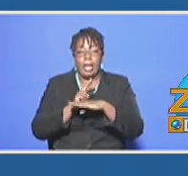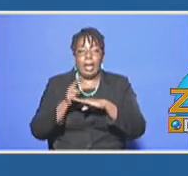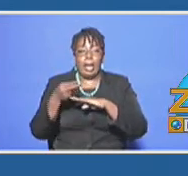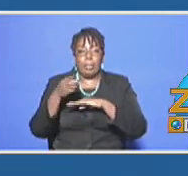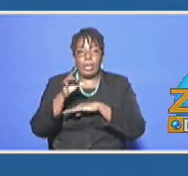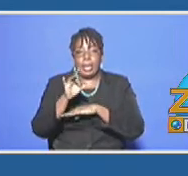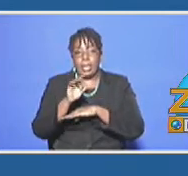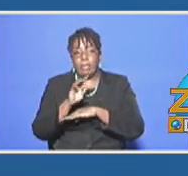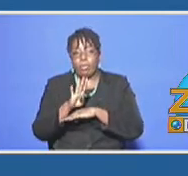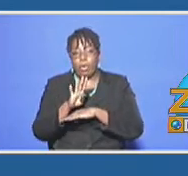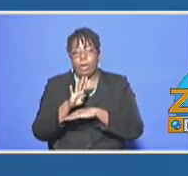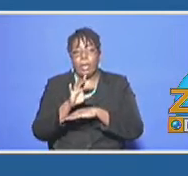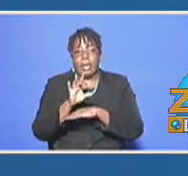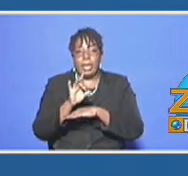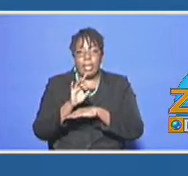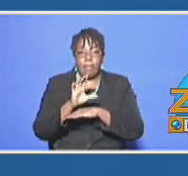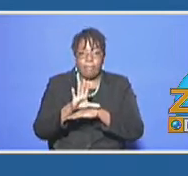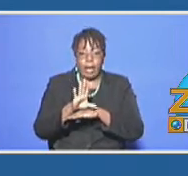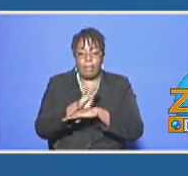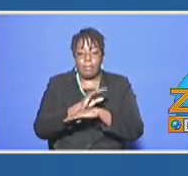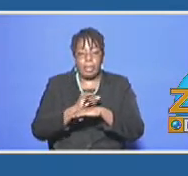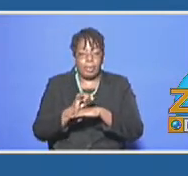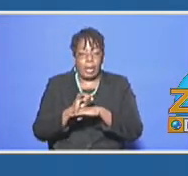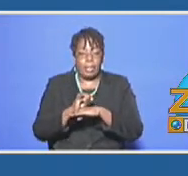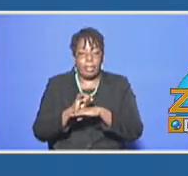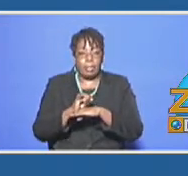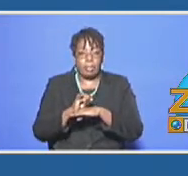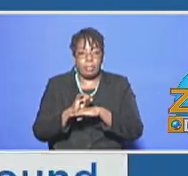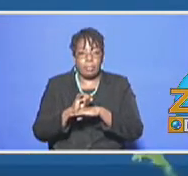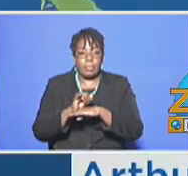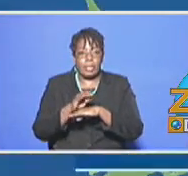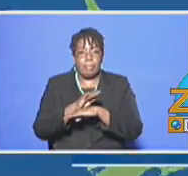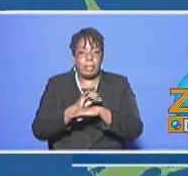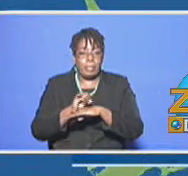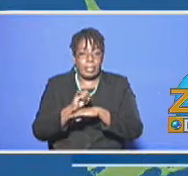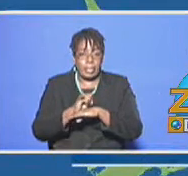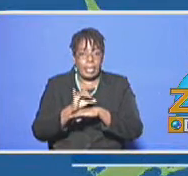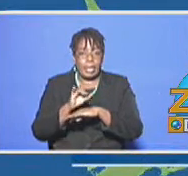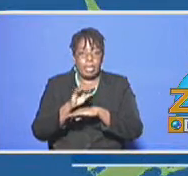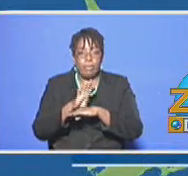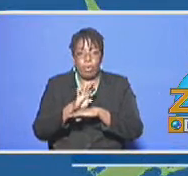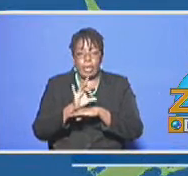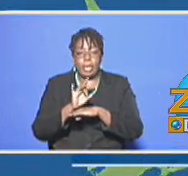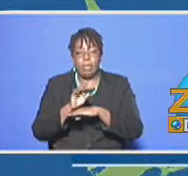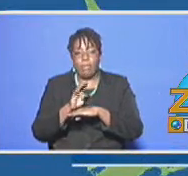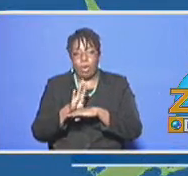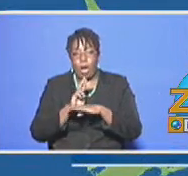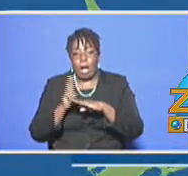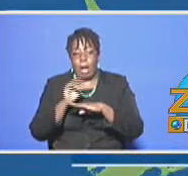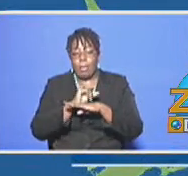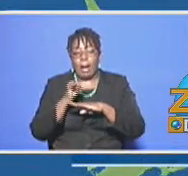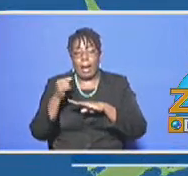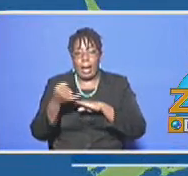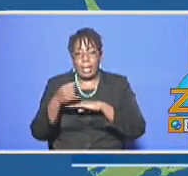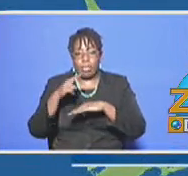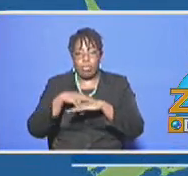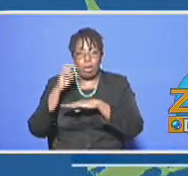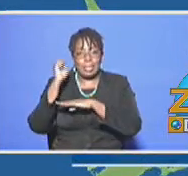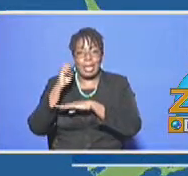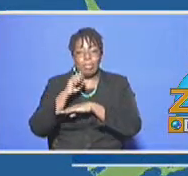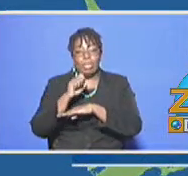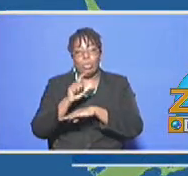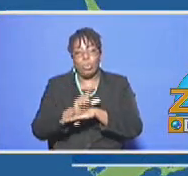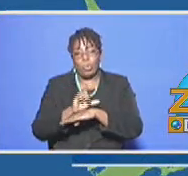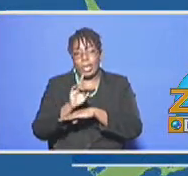Albuquerque, 84, 85 degrees in the Berry Islands. Hollistown, Bimini, 84 degrees, 84 in Harbor Island. Rock Sound,